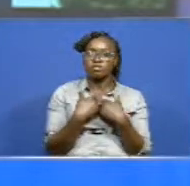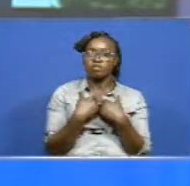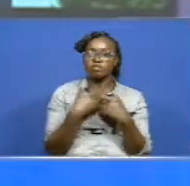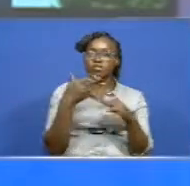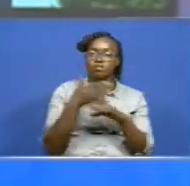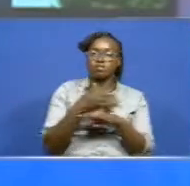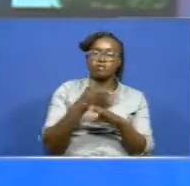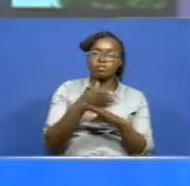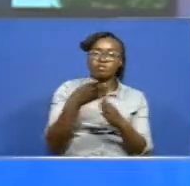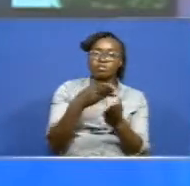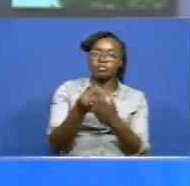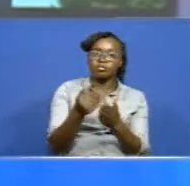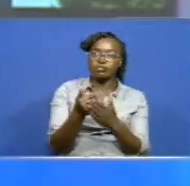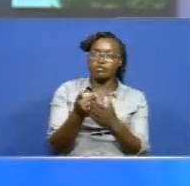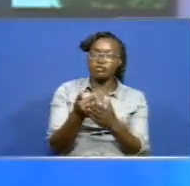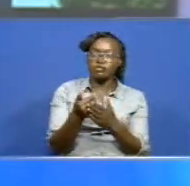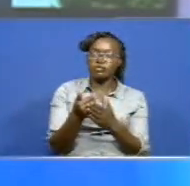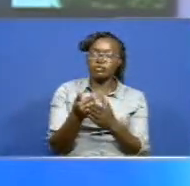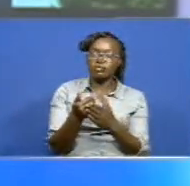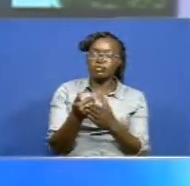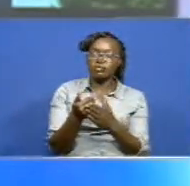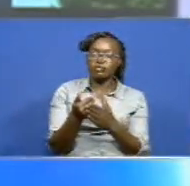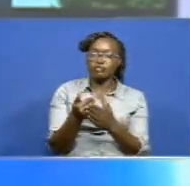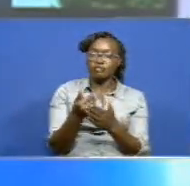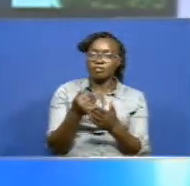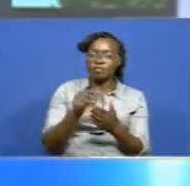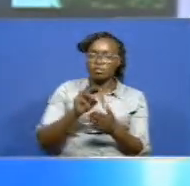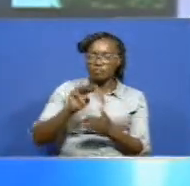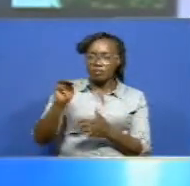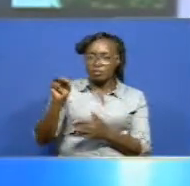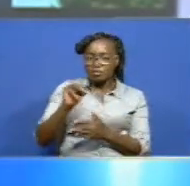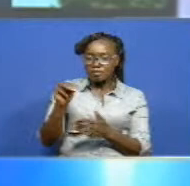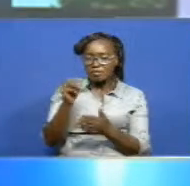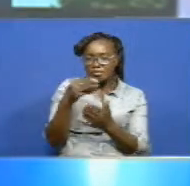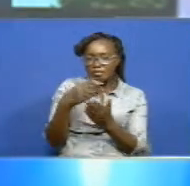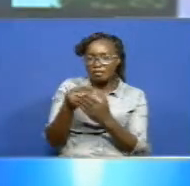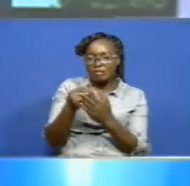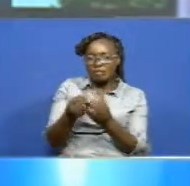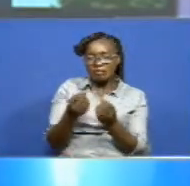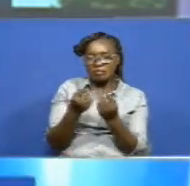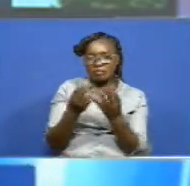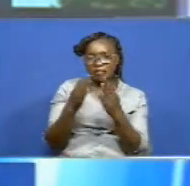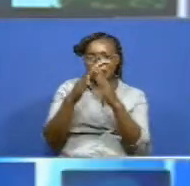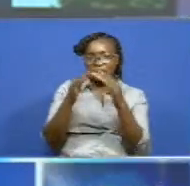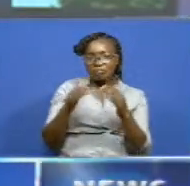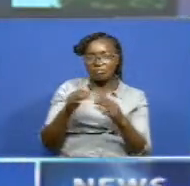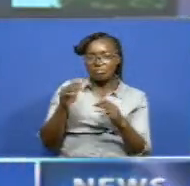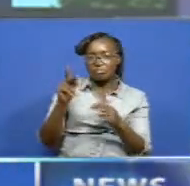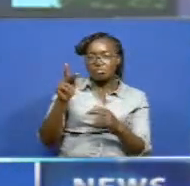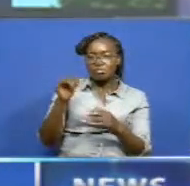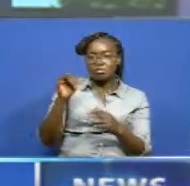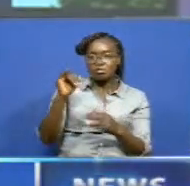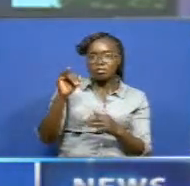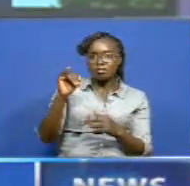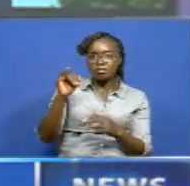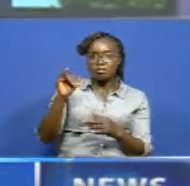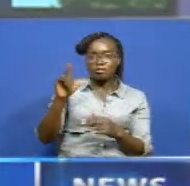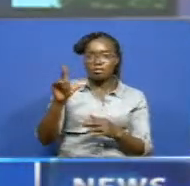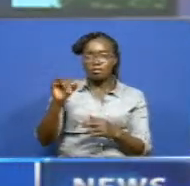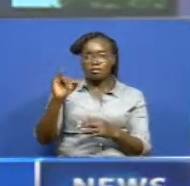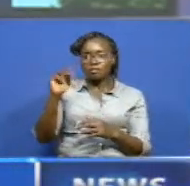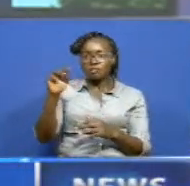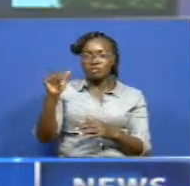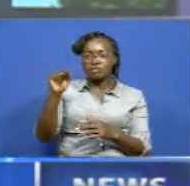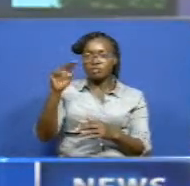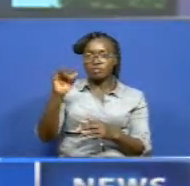fake currencies totaling to hundreds of millions of shillings at a house in Kilimani, Nairobi. During the raid